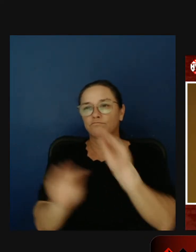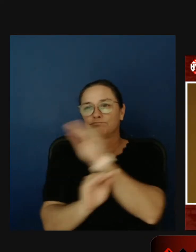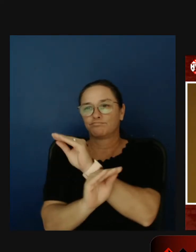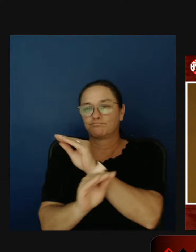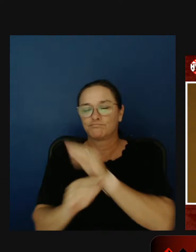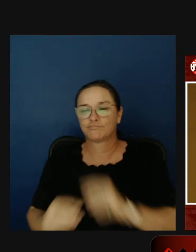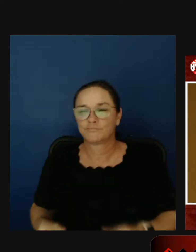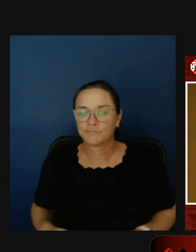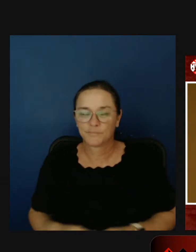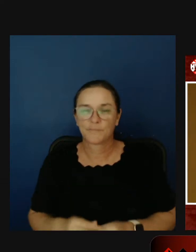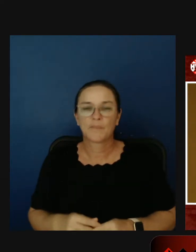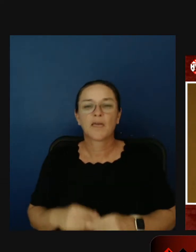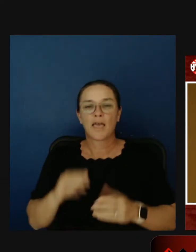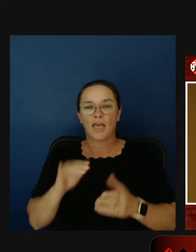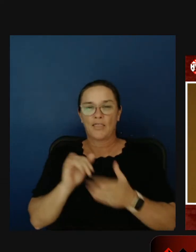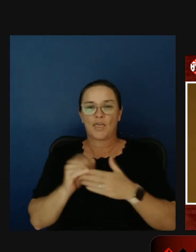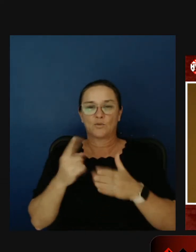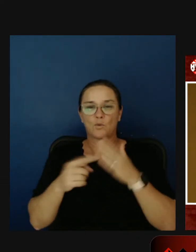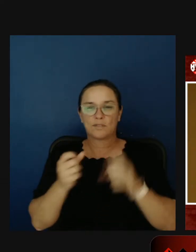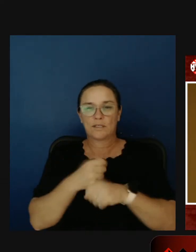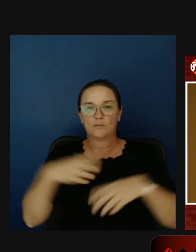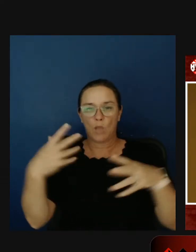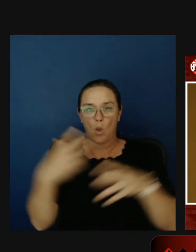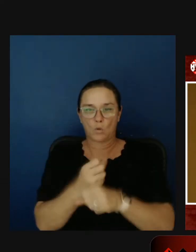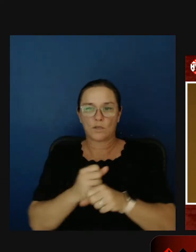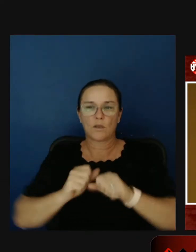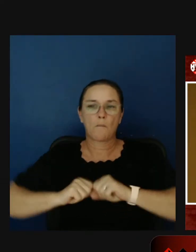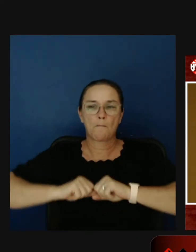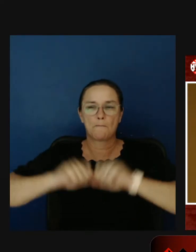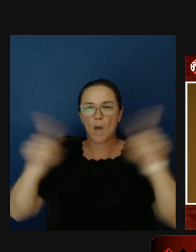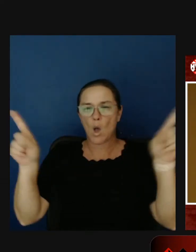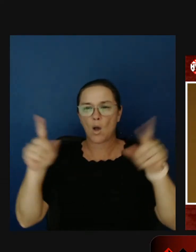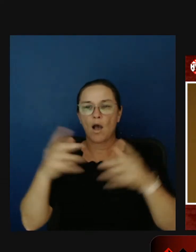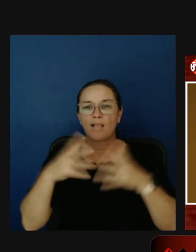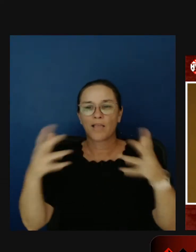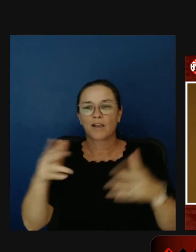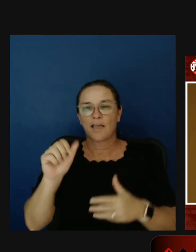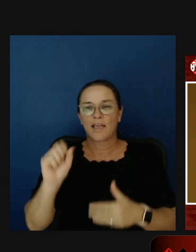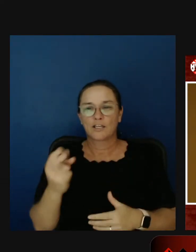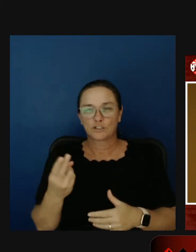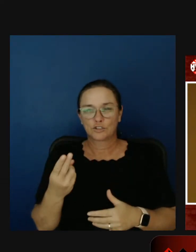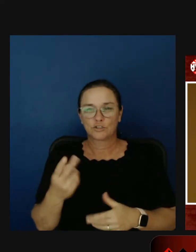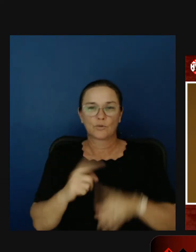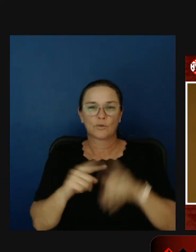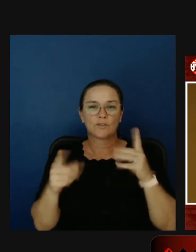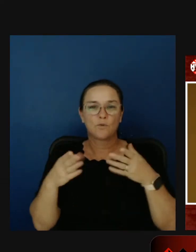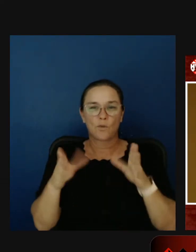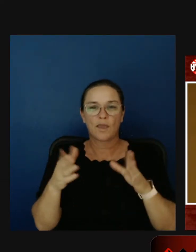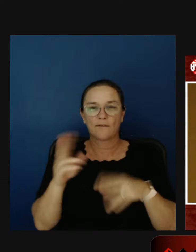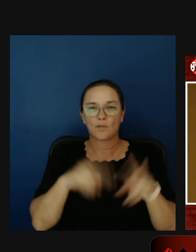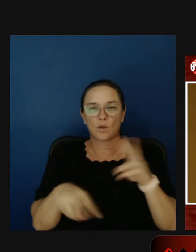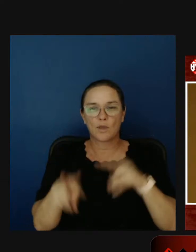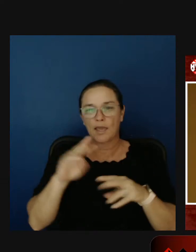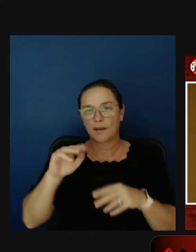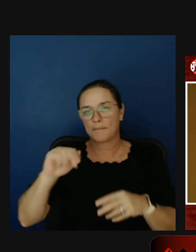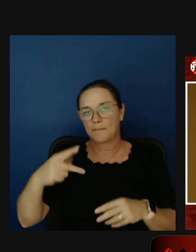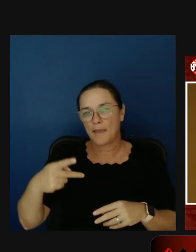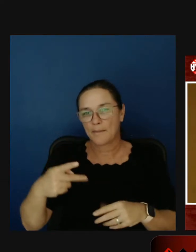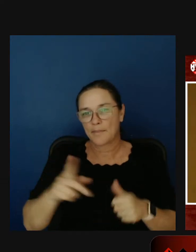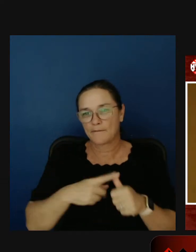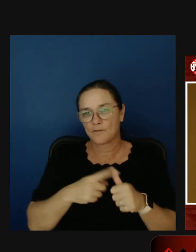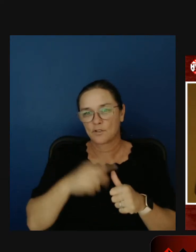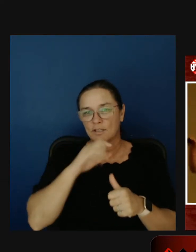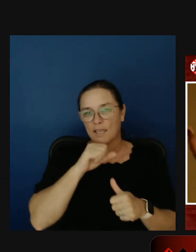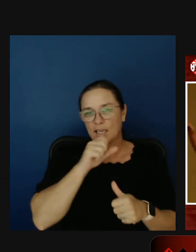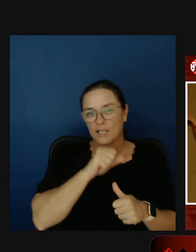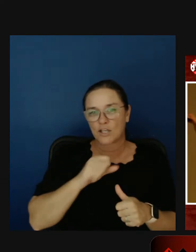And they're the ones that are explosive and throw out a lot of ash. So just another way of looking at a map. The first one by age, this